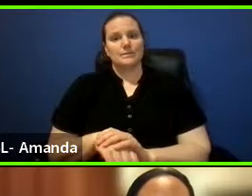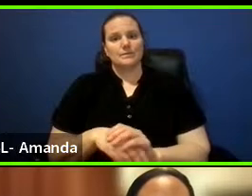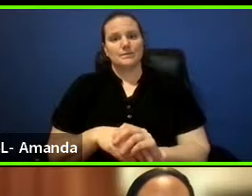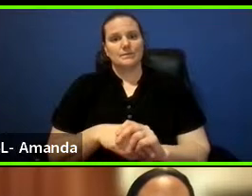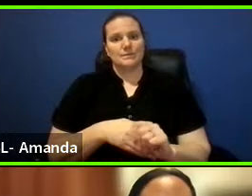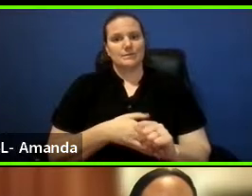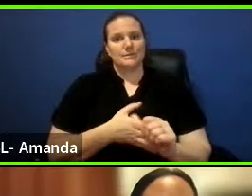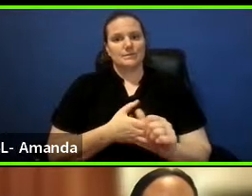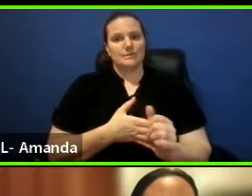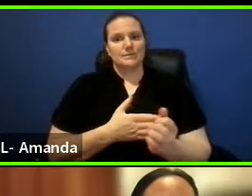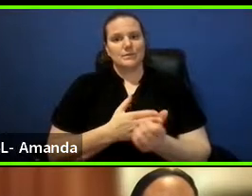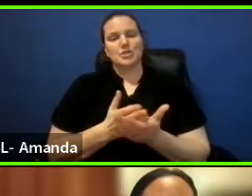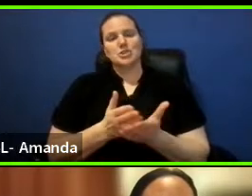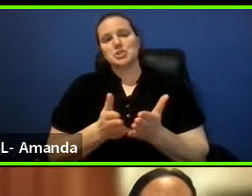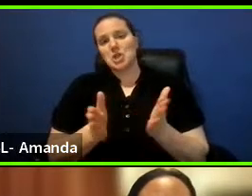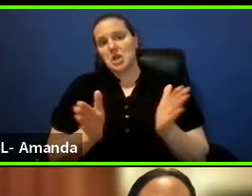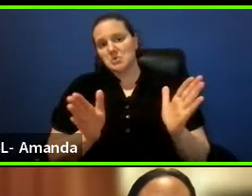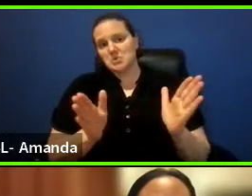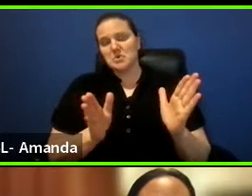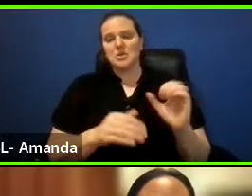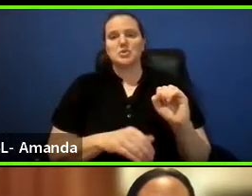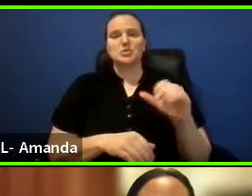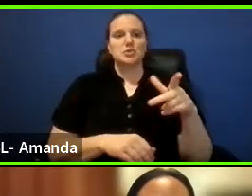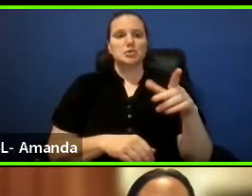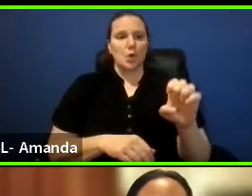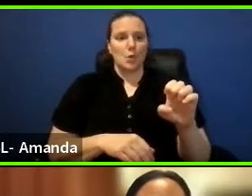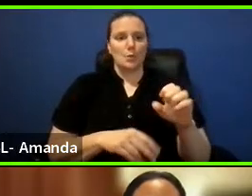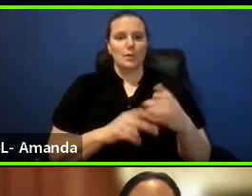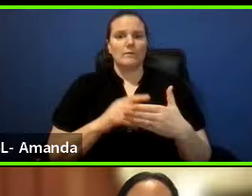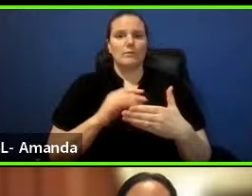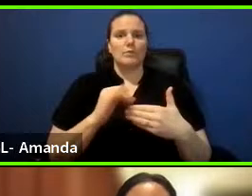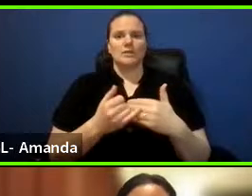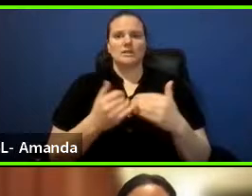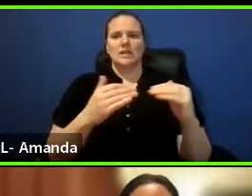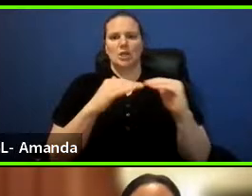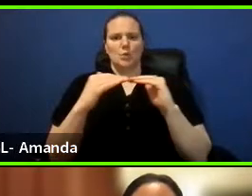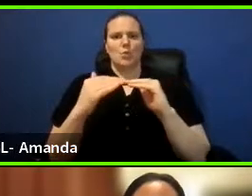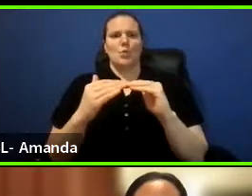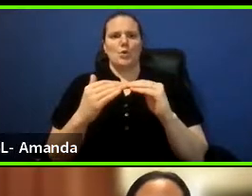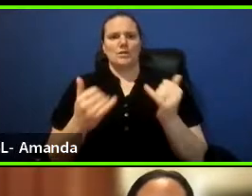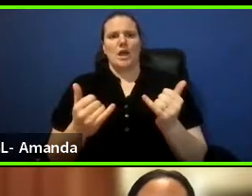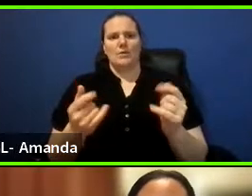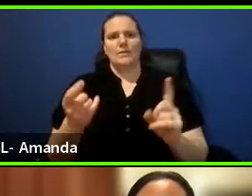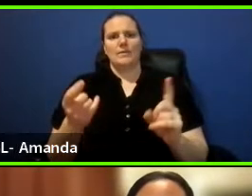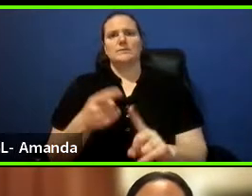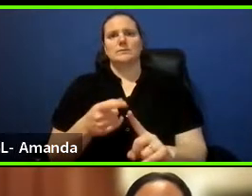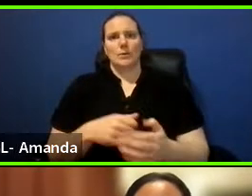Generally, within the scope of the project, I think it's fair to say these are all equal at this point